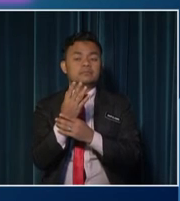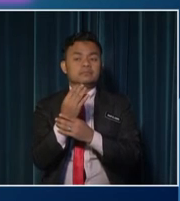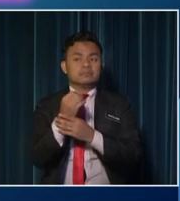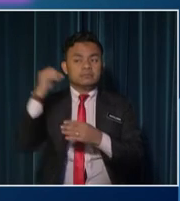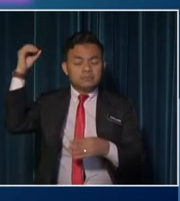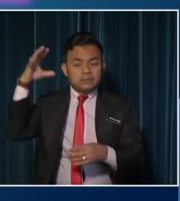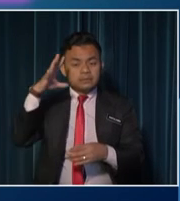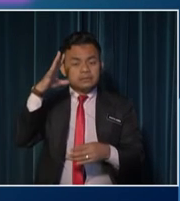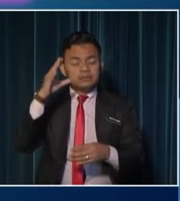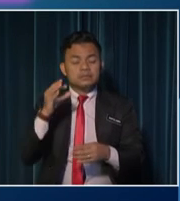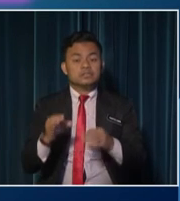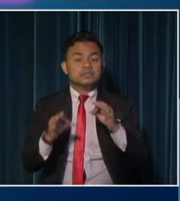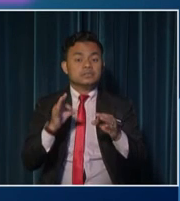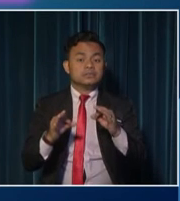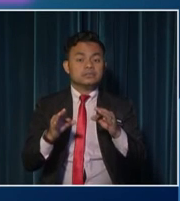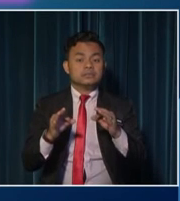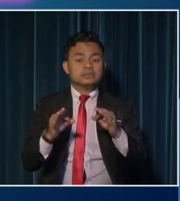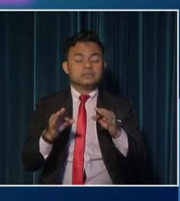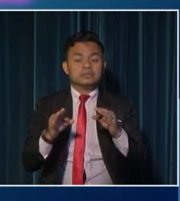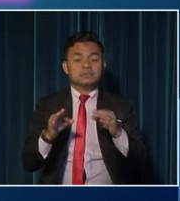electric circuit is complete.